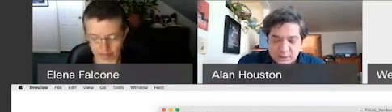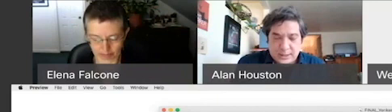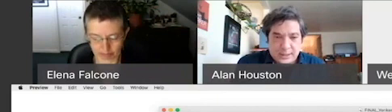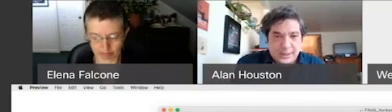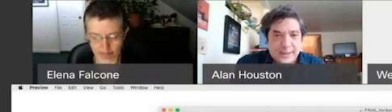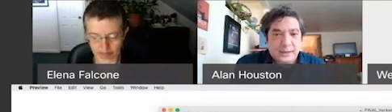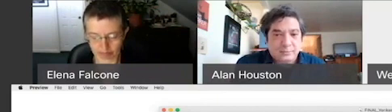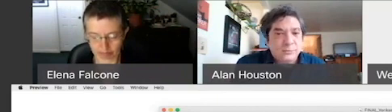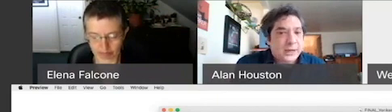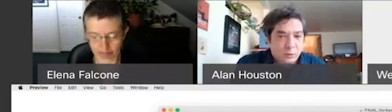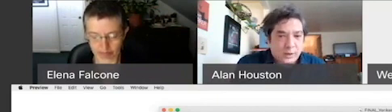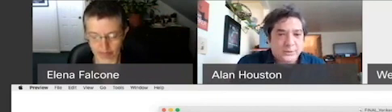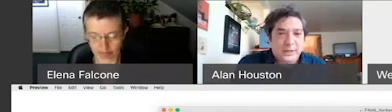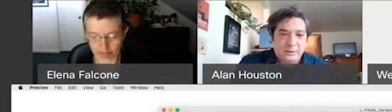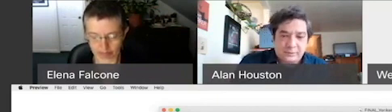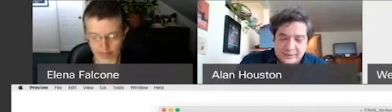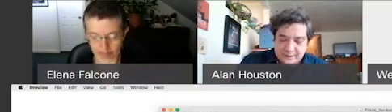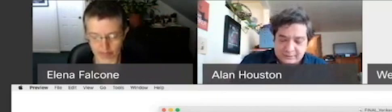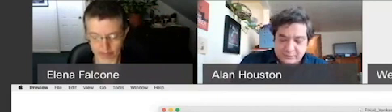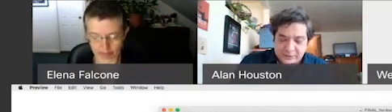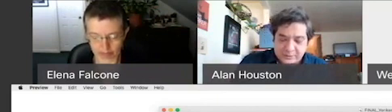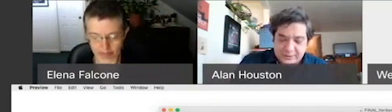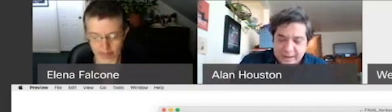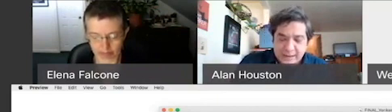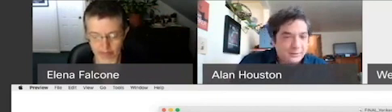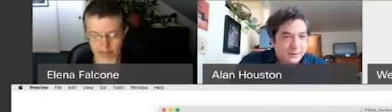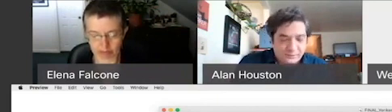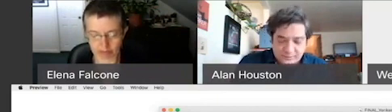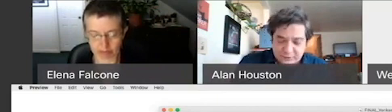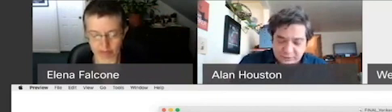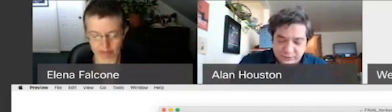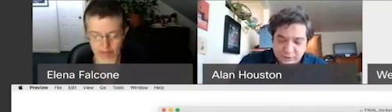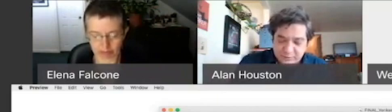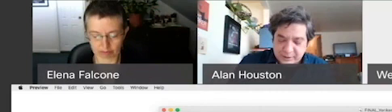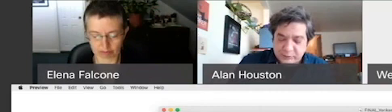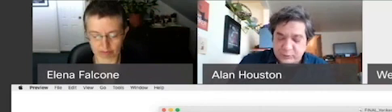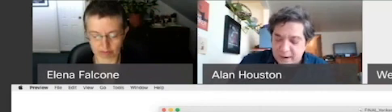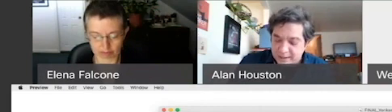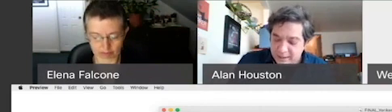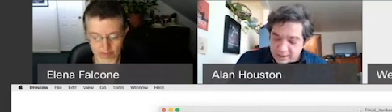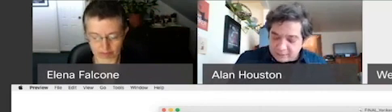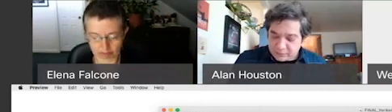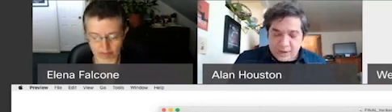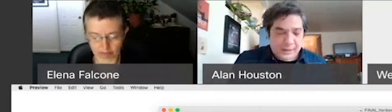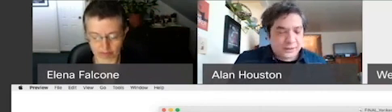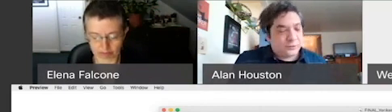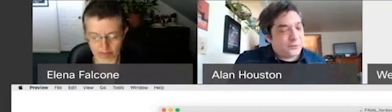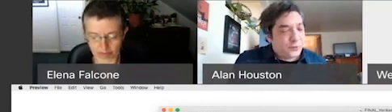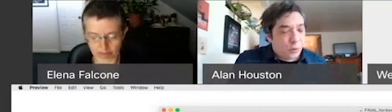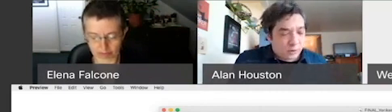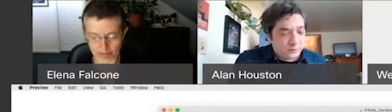Again, check our website. You can find out information about that. That service runs Monday through Friday from 9 to 4.